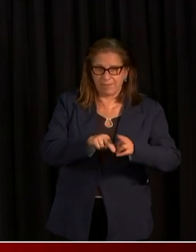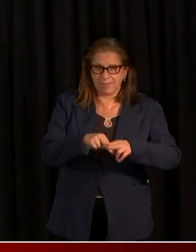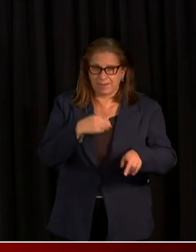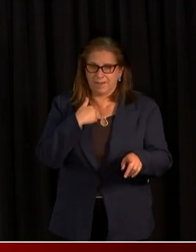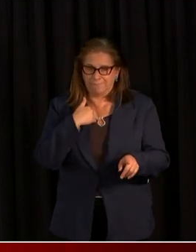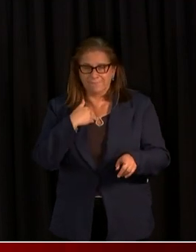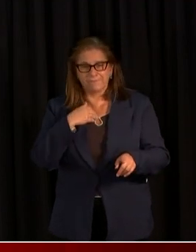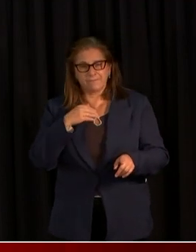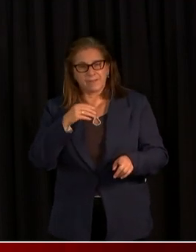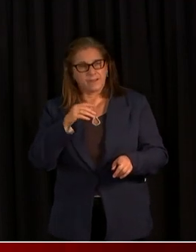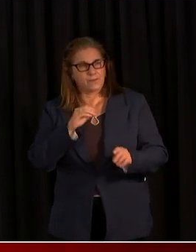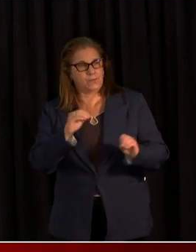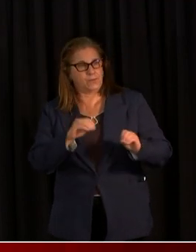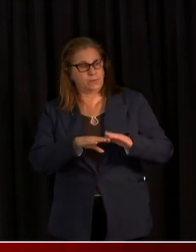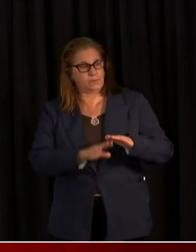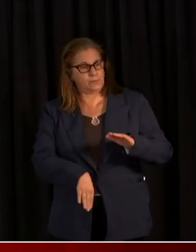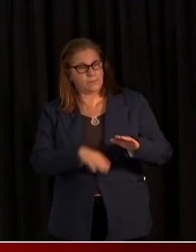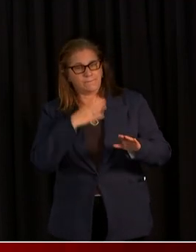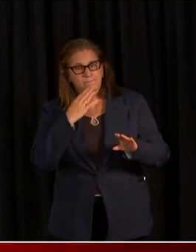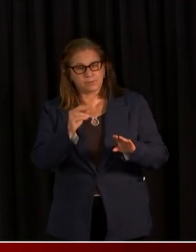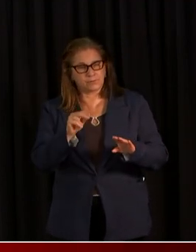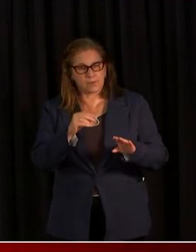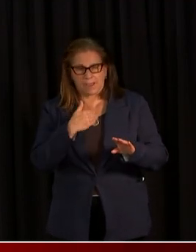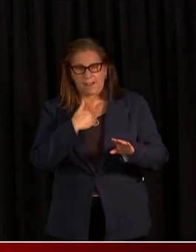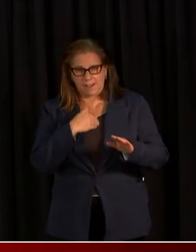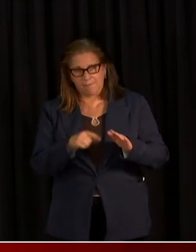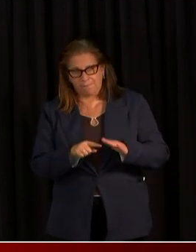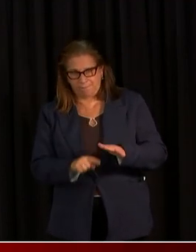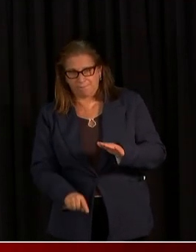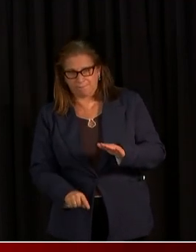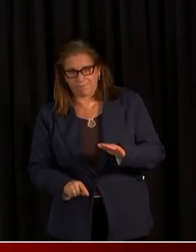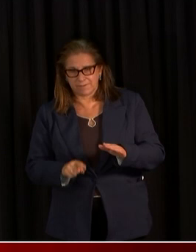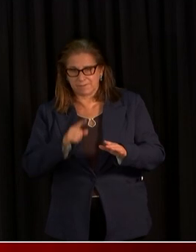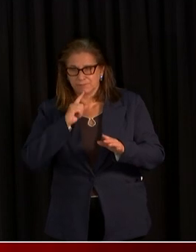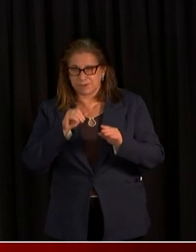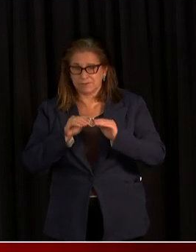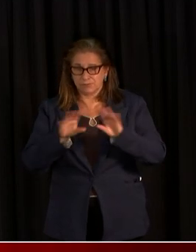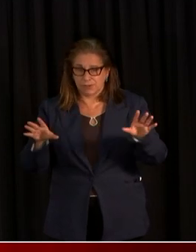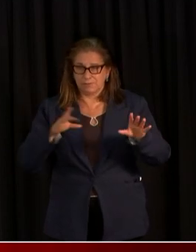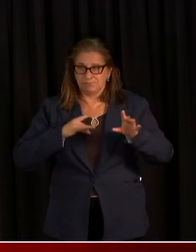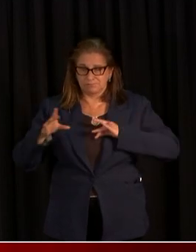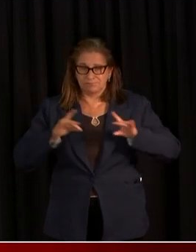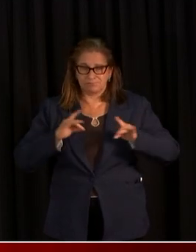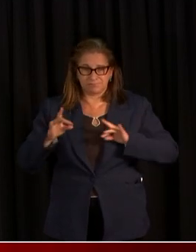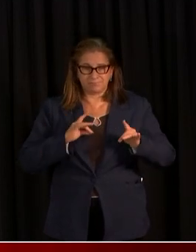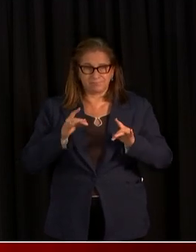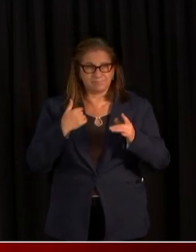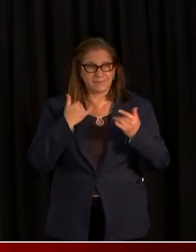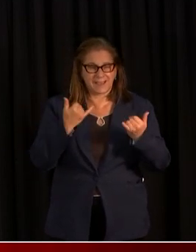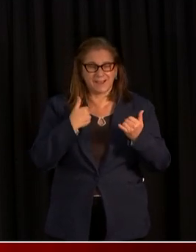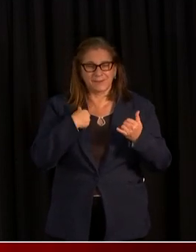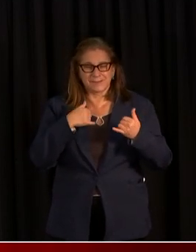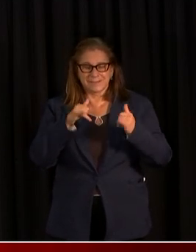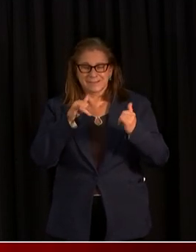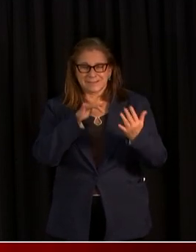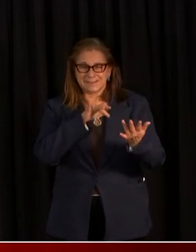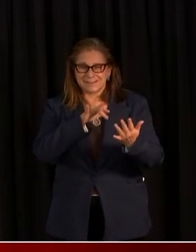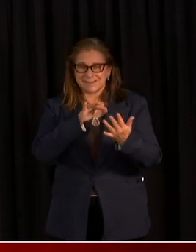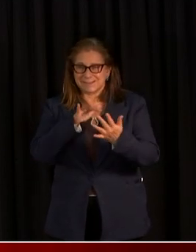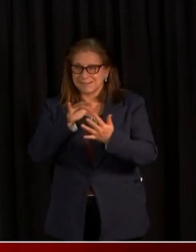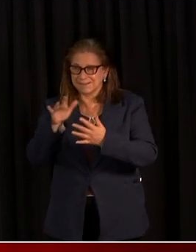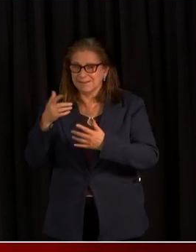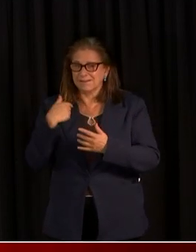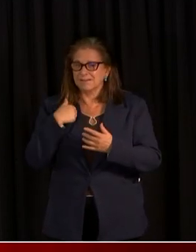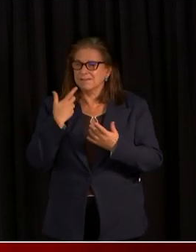are immune, children can spread. There's still a lot we need to learn about children. There's still a lot we need to know about